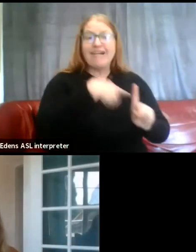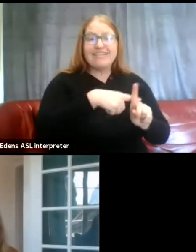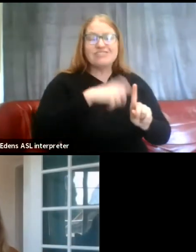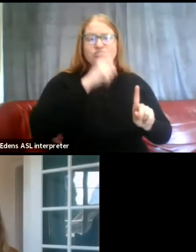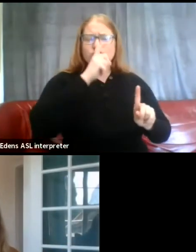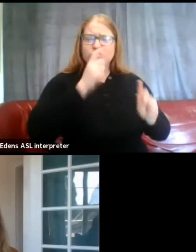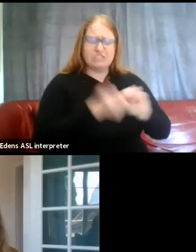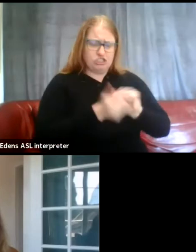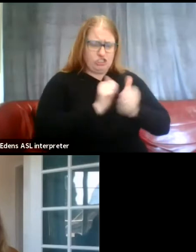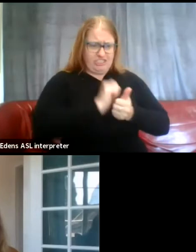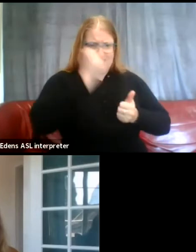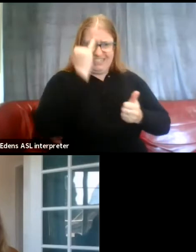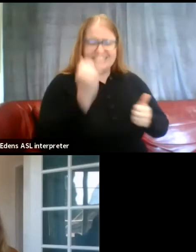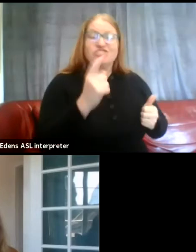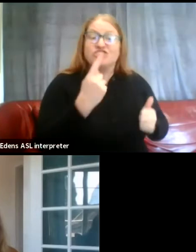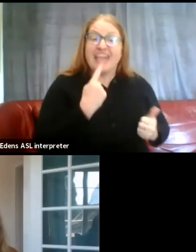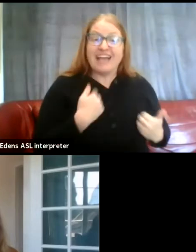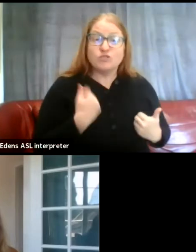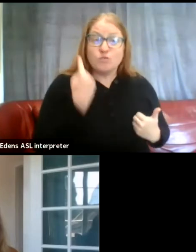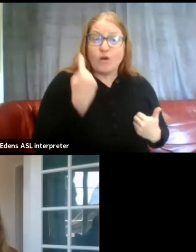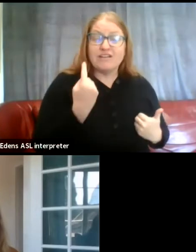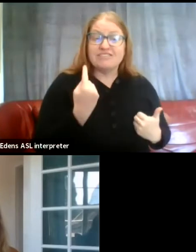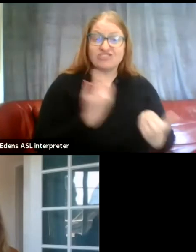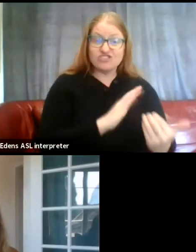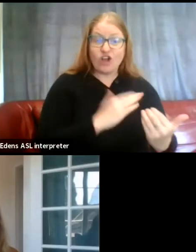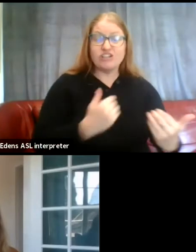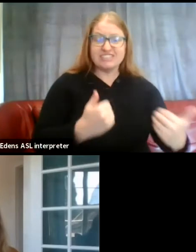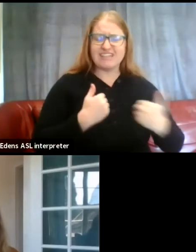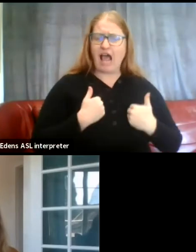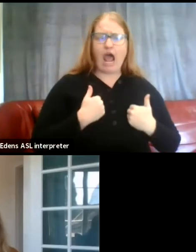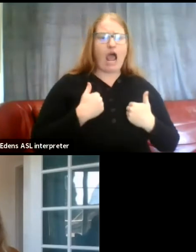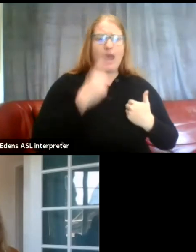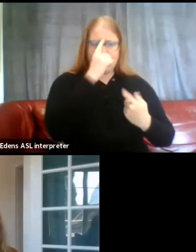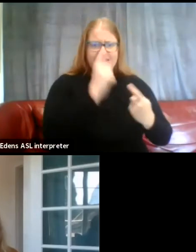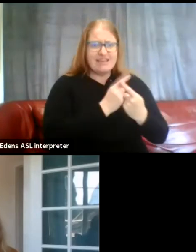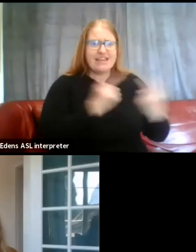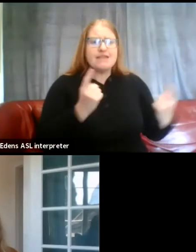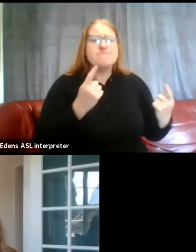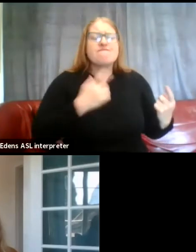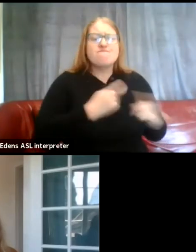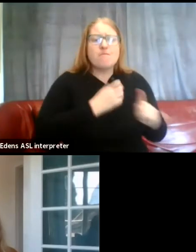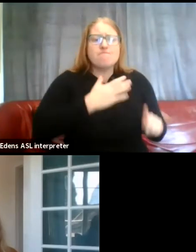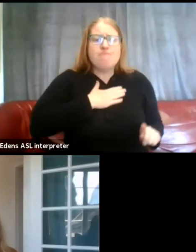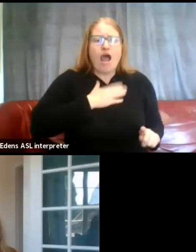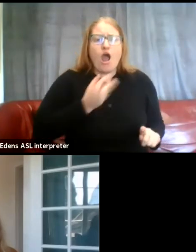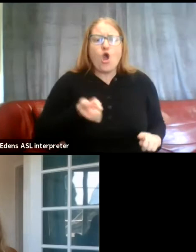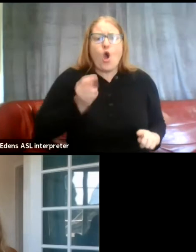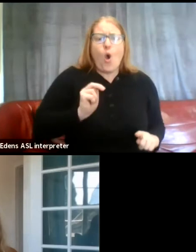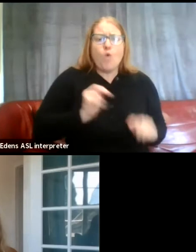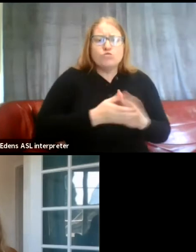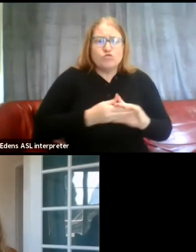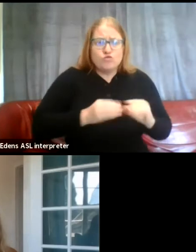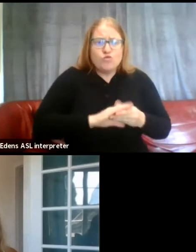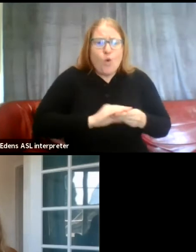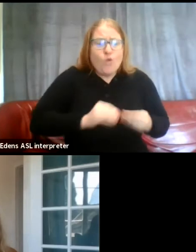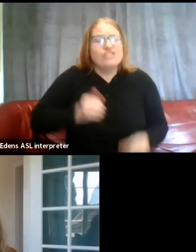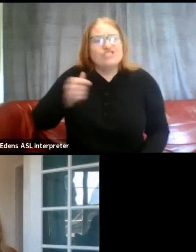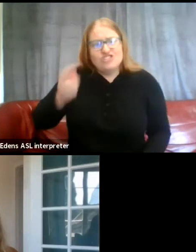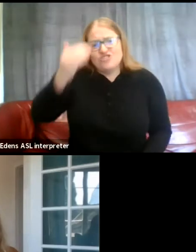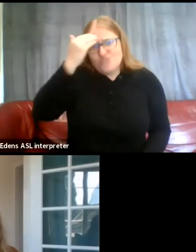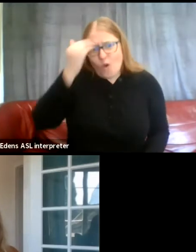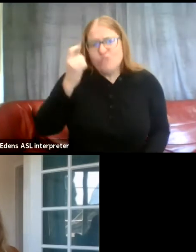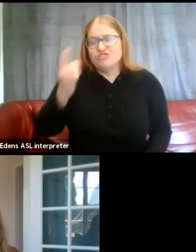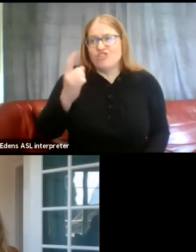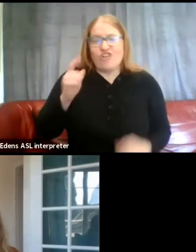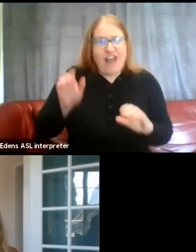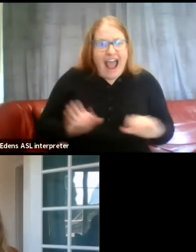and you know, she literally has a song where she says, I'm the villain of my own story. She realized that she's acting in villainous ways where she thought she was the romantic